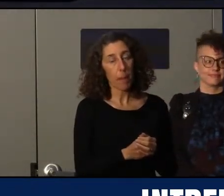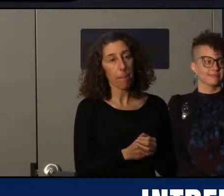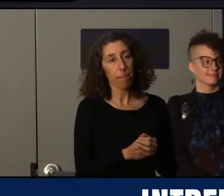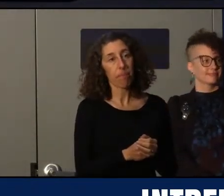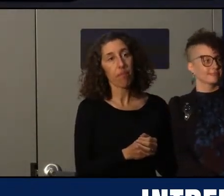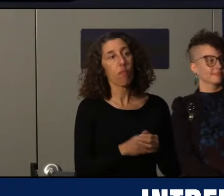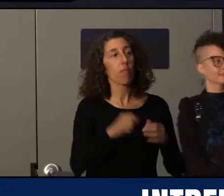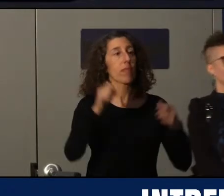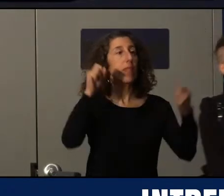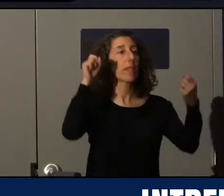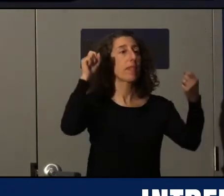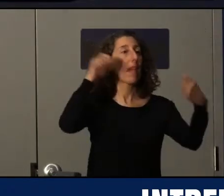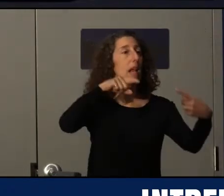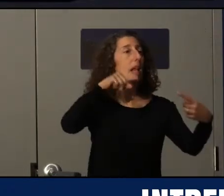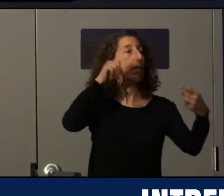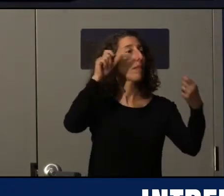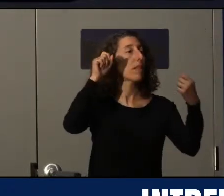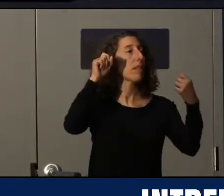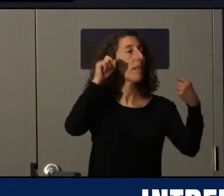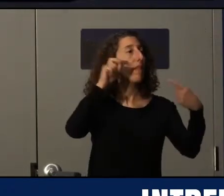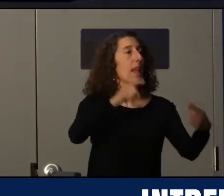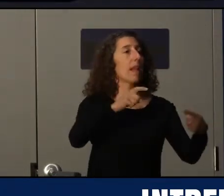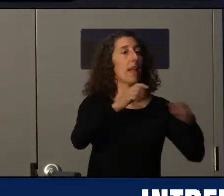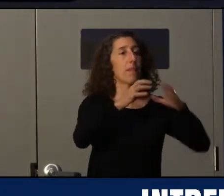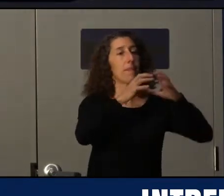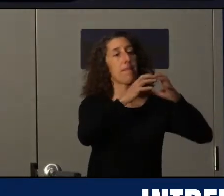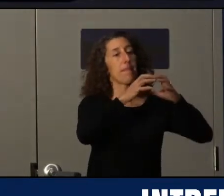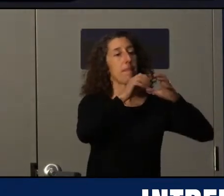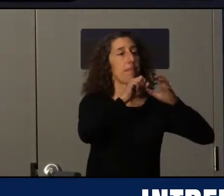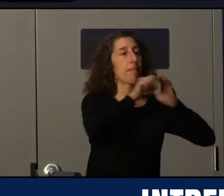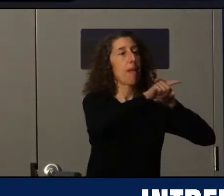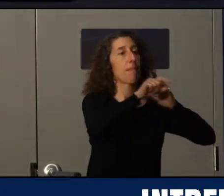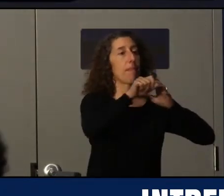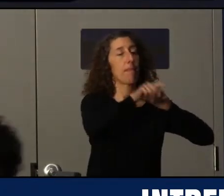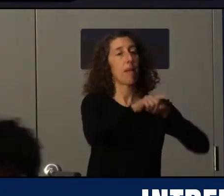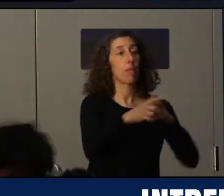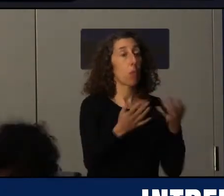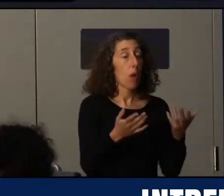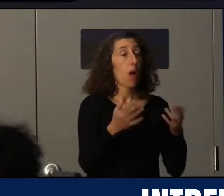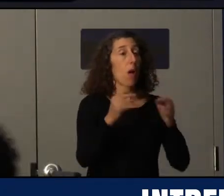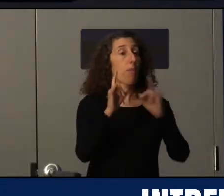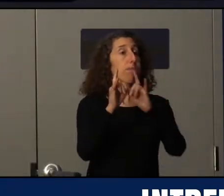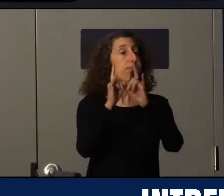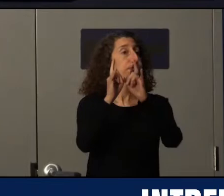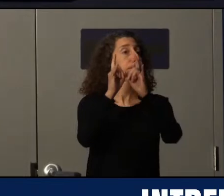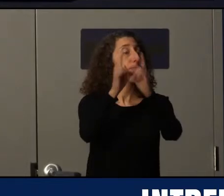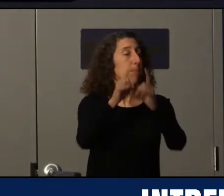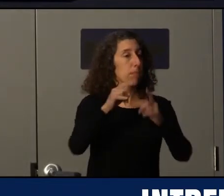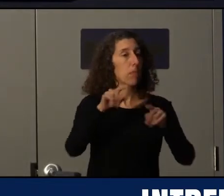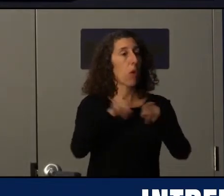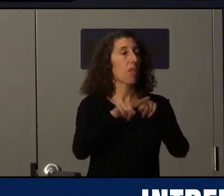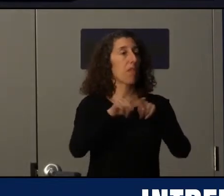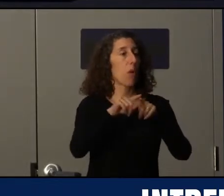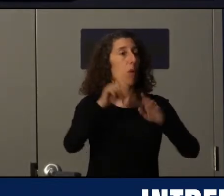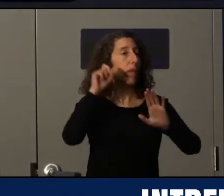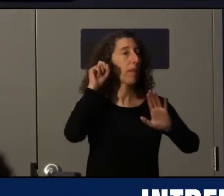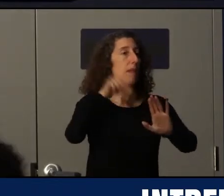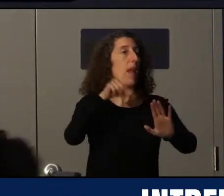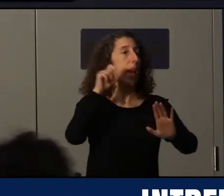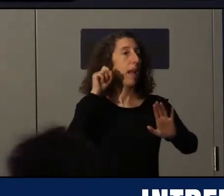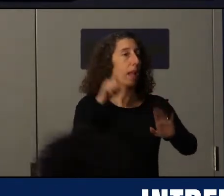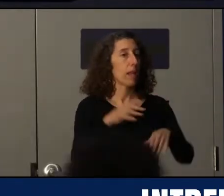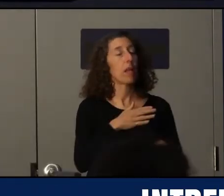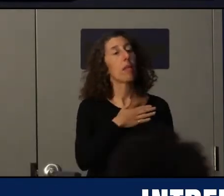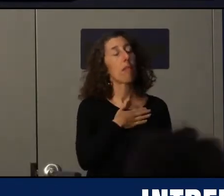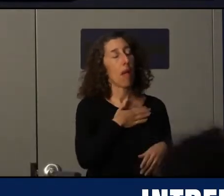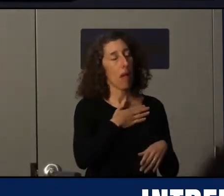the satellite does. And once anything can be a satellite, the space station is a satellite. It orbits around our planet. The Hubble Space Telescope where I went is a